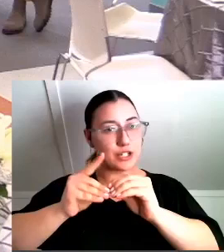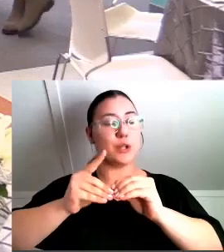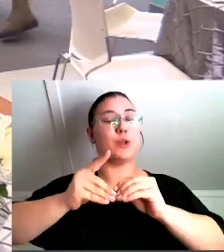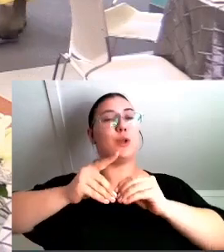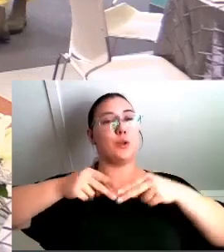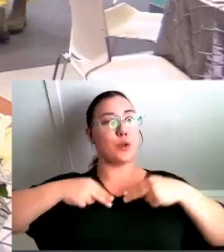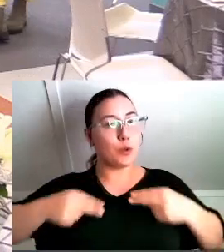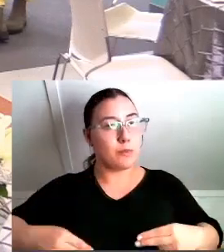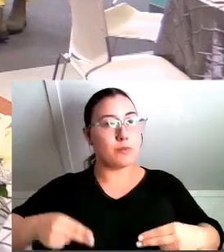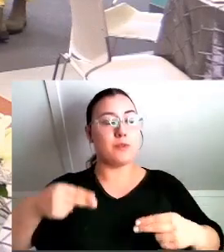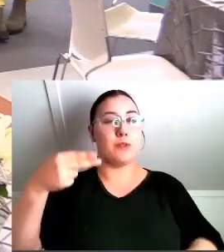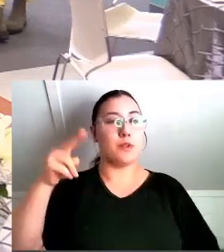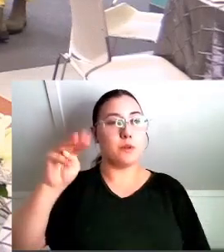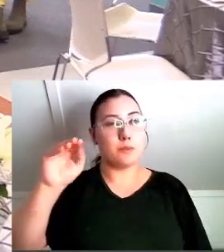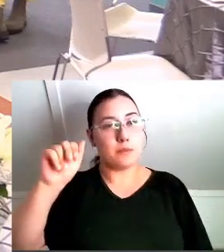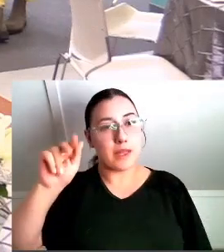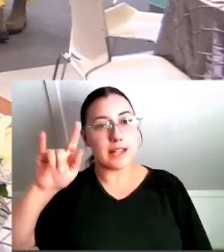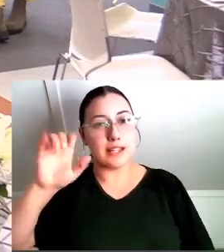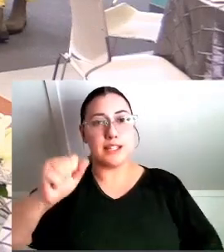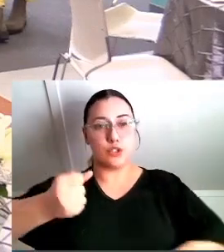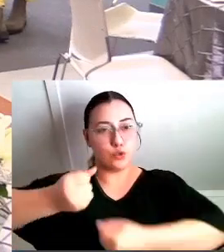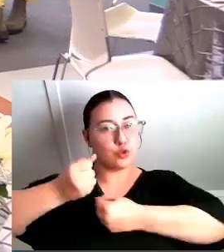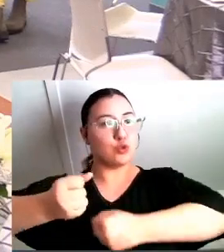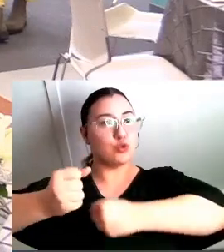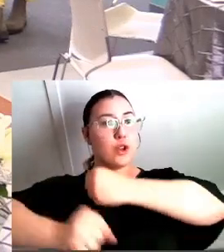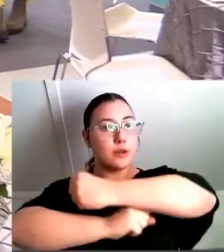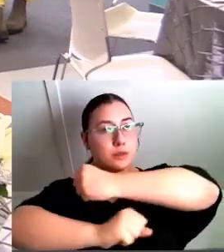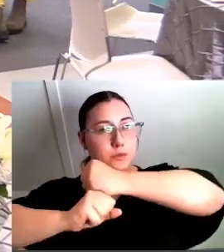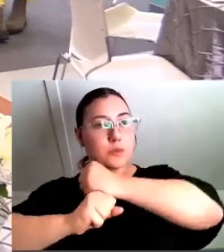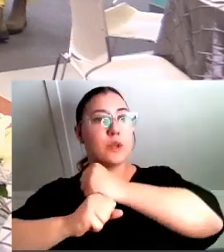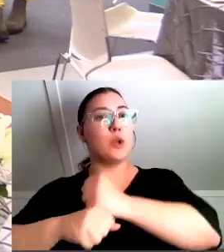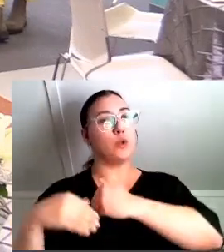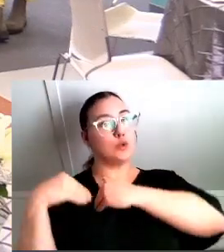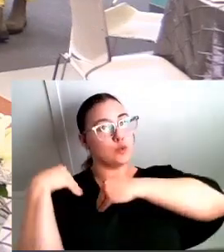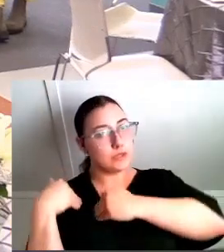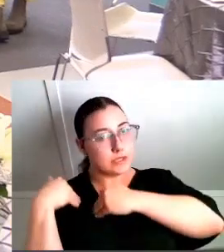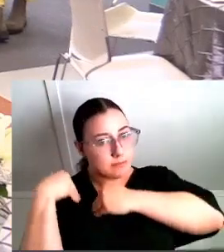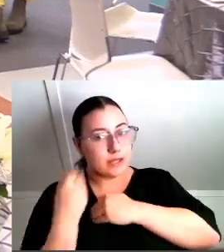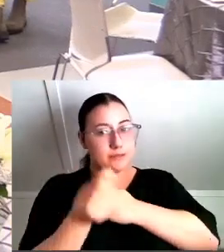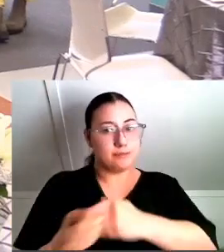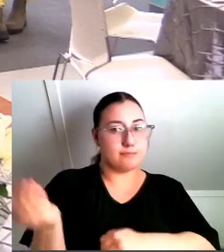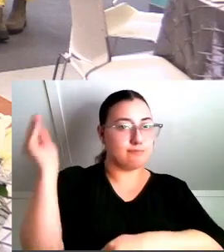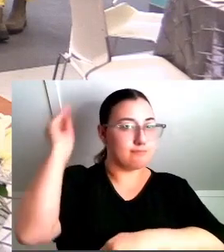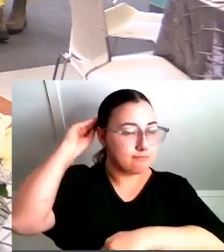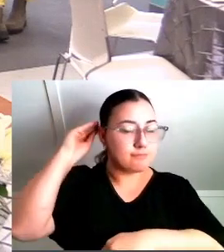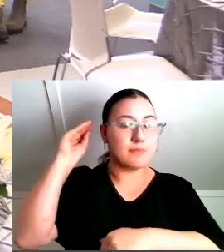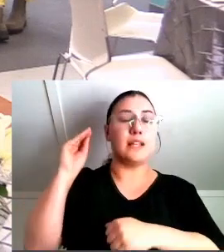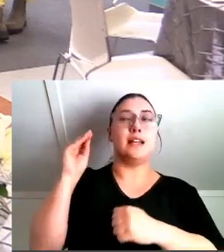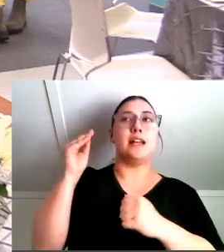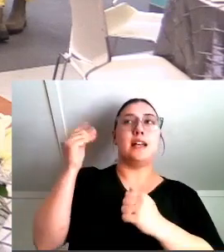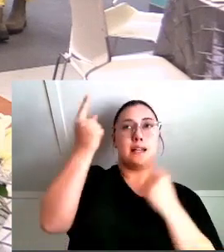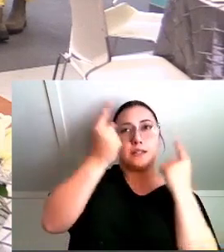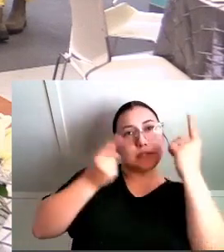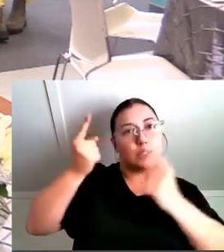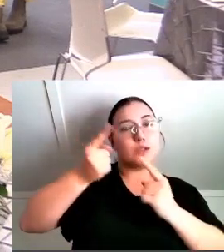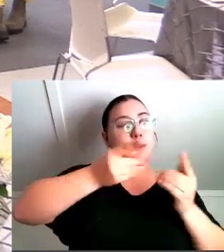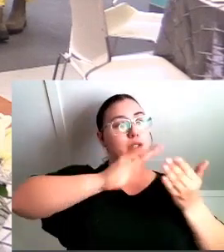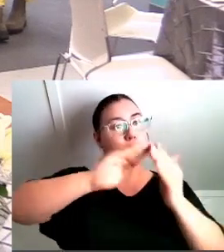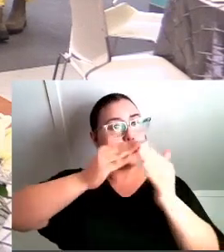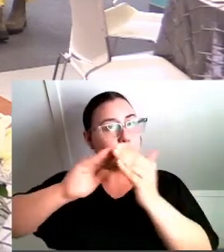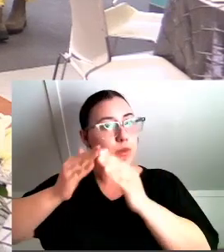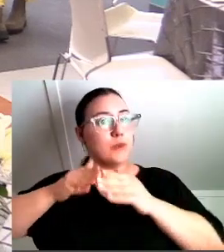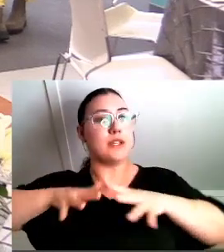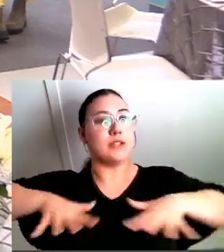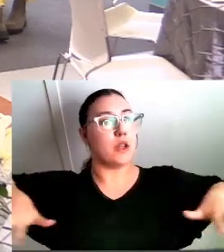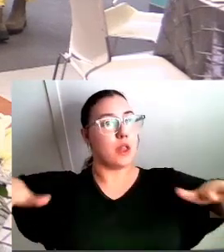in thinking about how to do responsible work with the communities that surround us in academia that are sometimes further away from